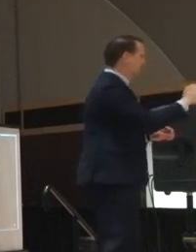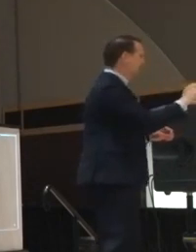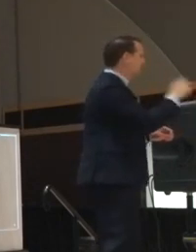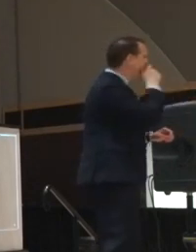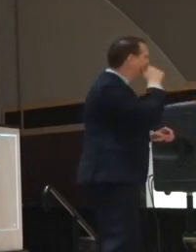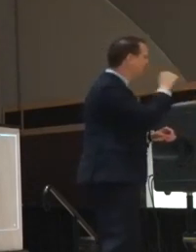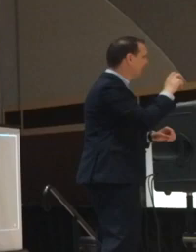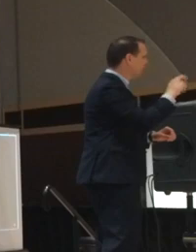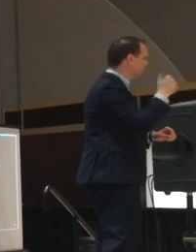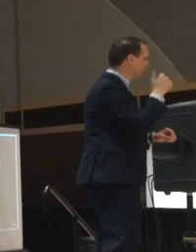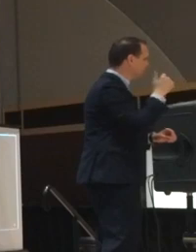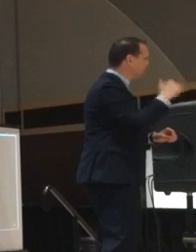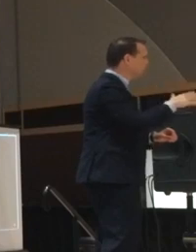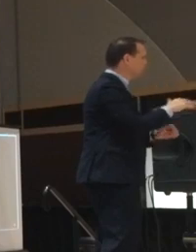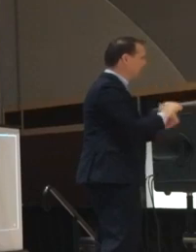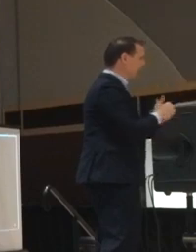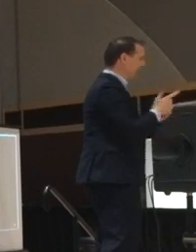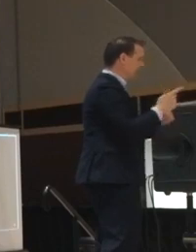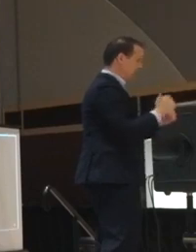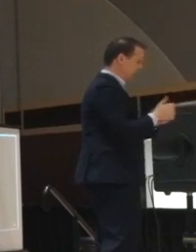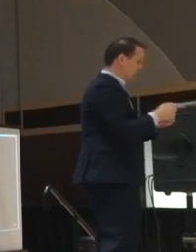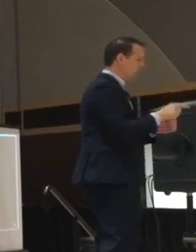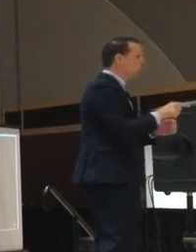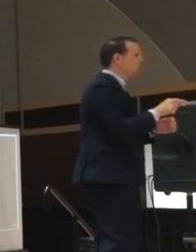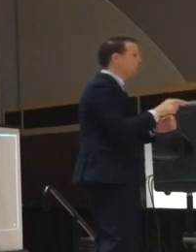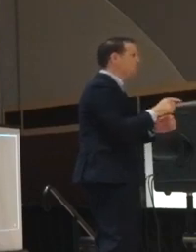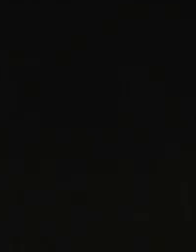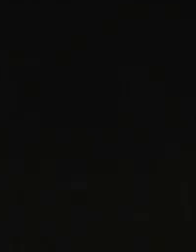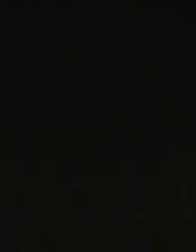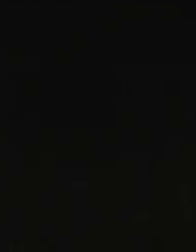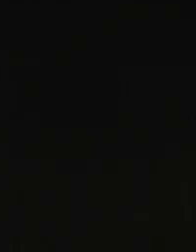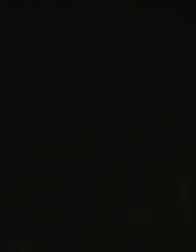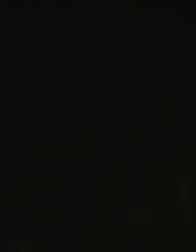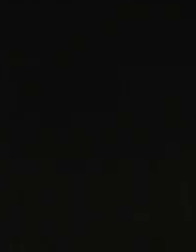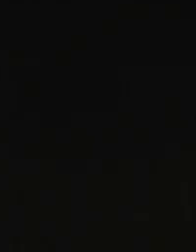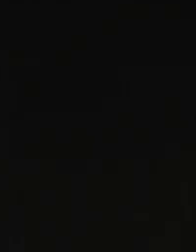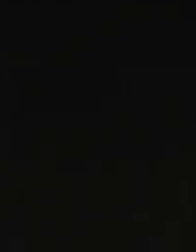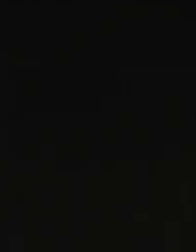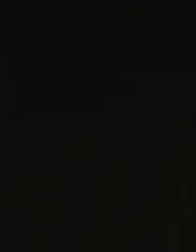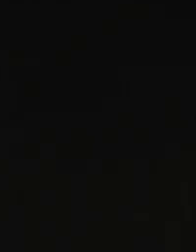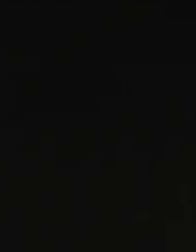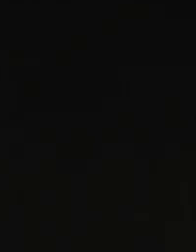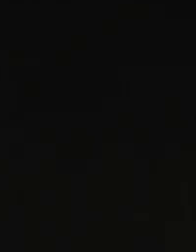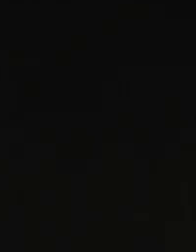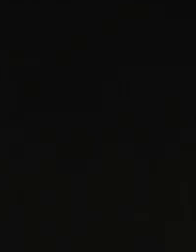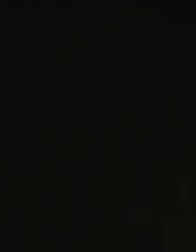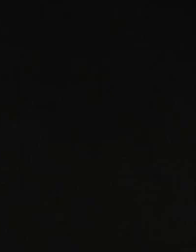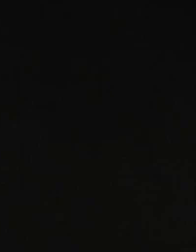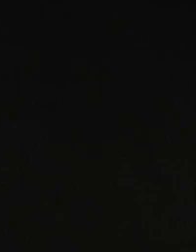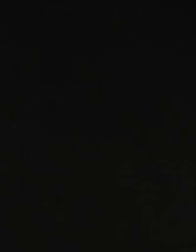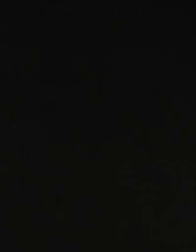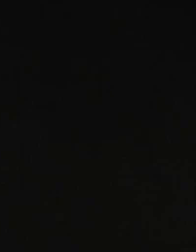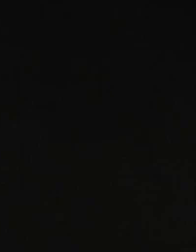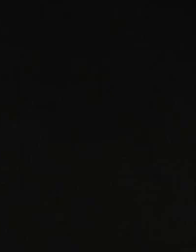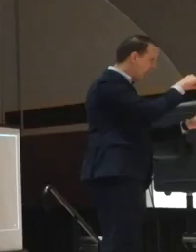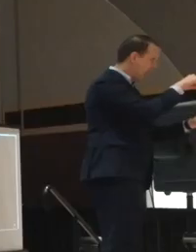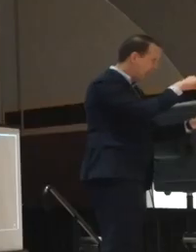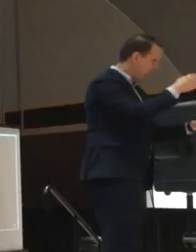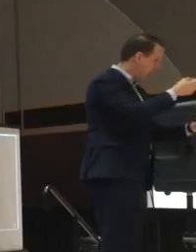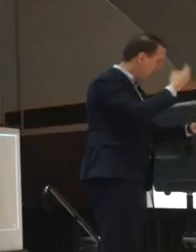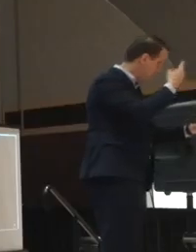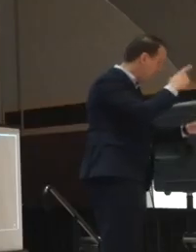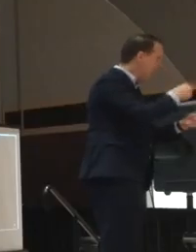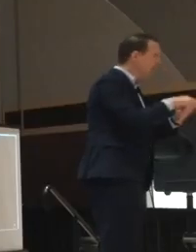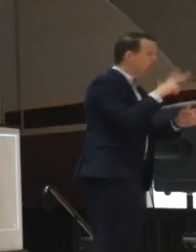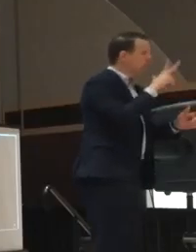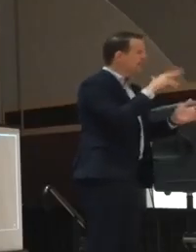skin cancer. Now the way it's trained to diagnose melanoma is you show it 3,000 melanomas and then you show it